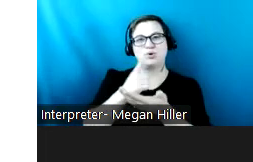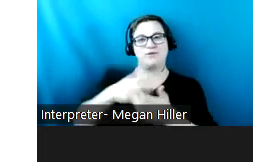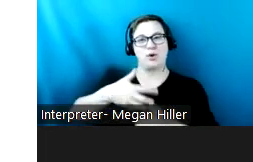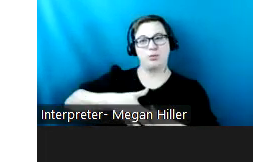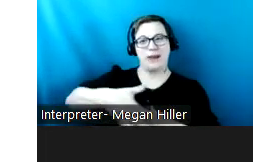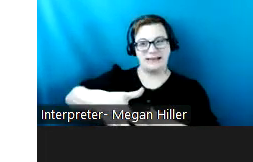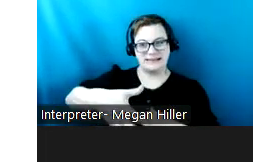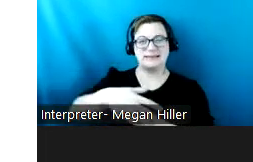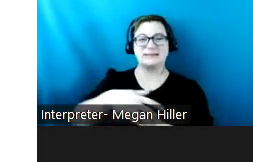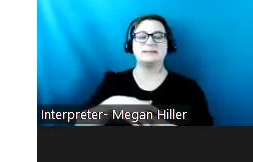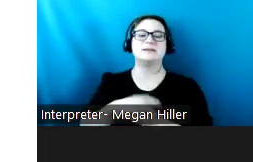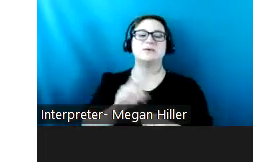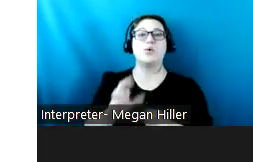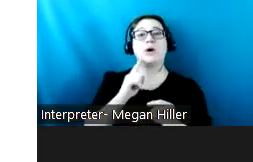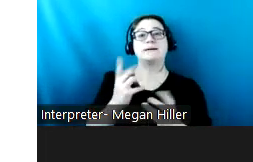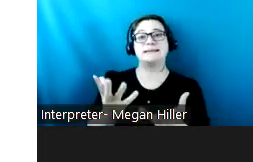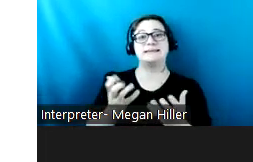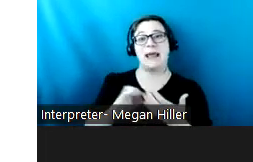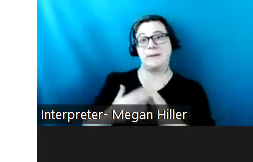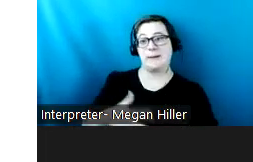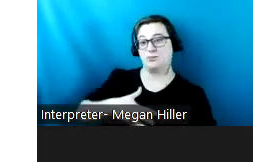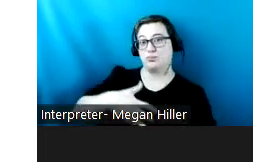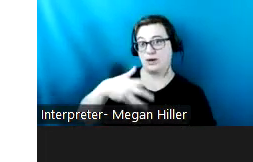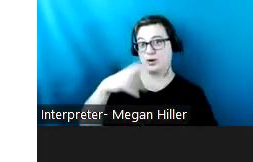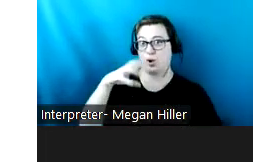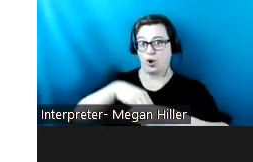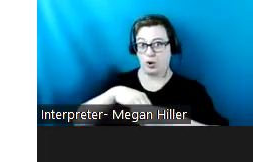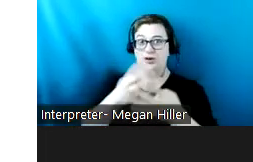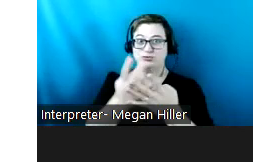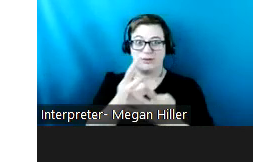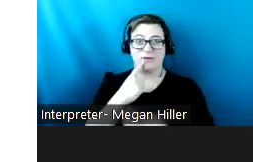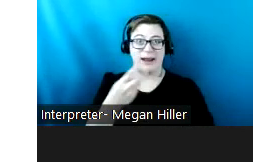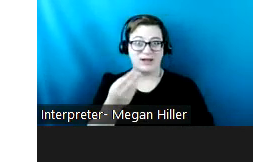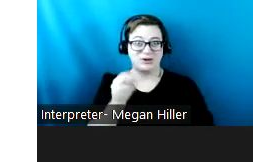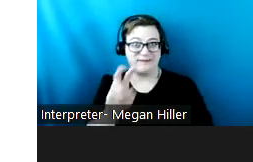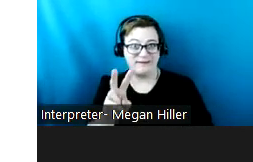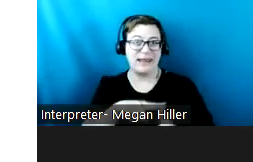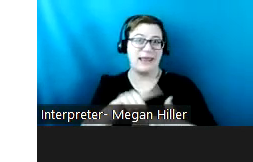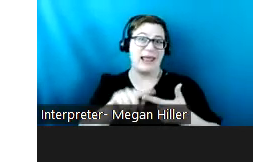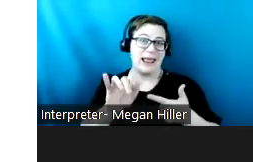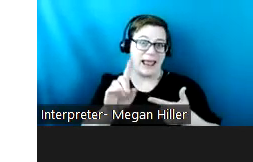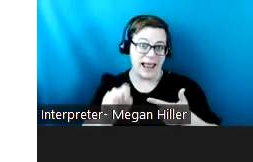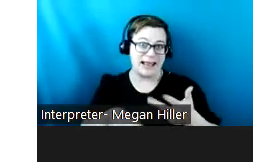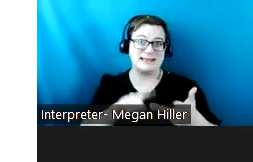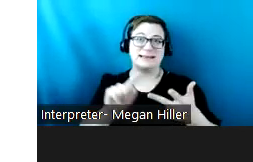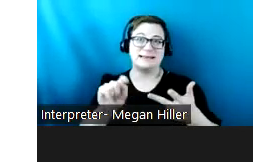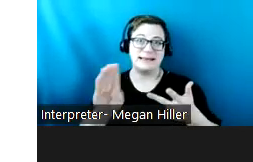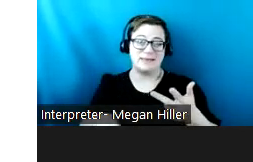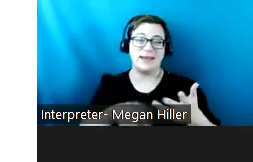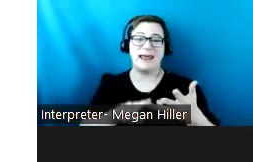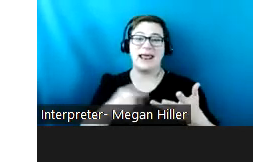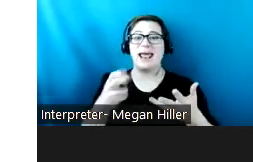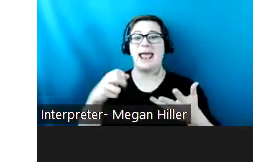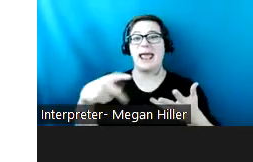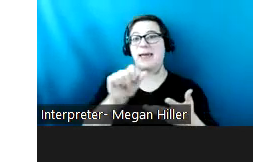status and or that desire to become pregnant with the inclusion of screening for HIV, AIDS, TB, and hepatitis A, B, or C